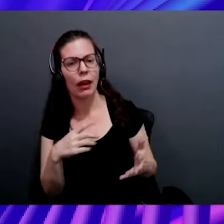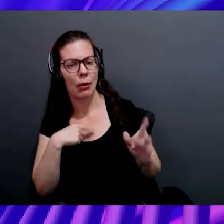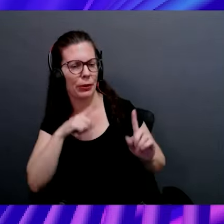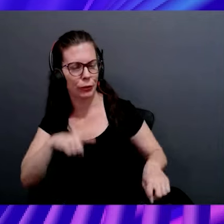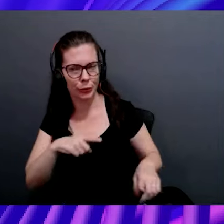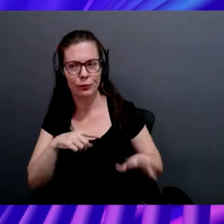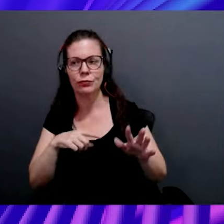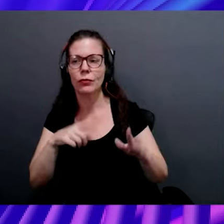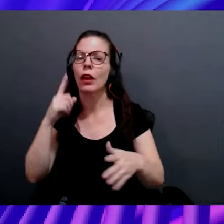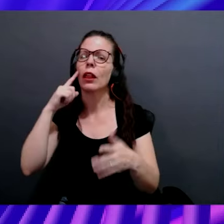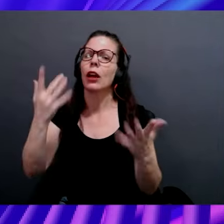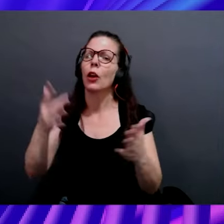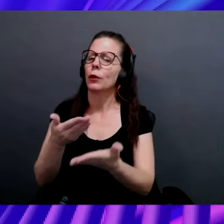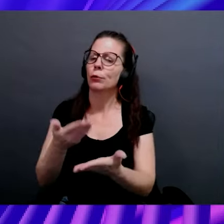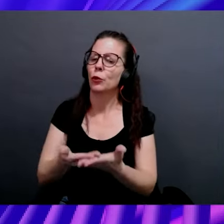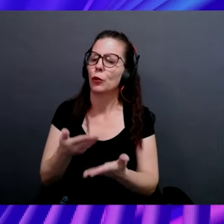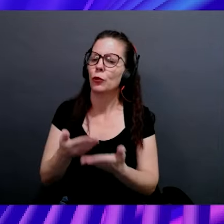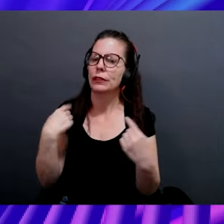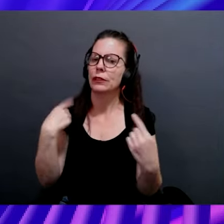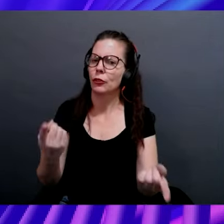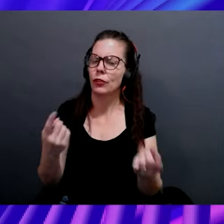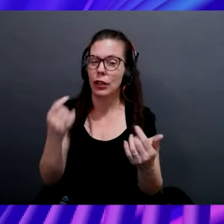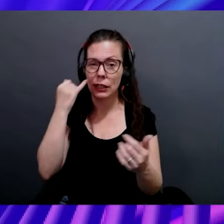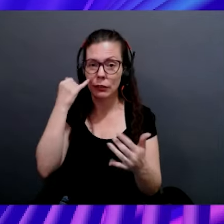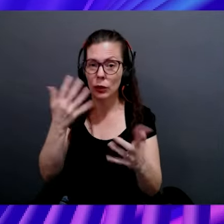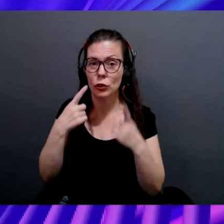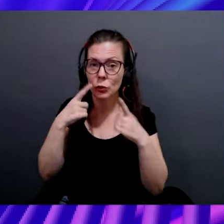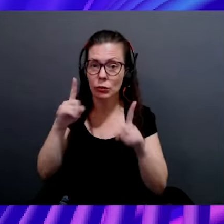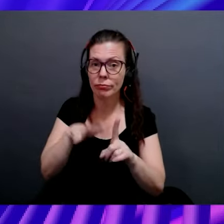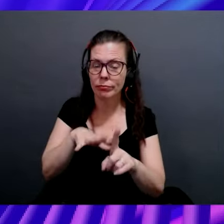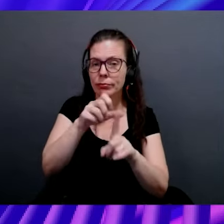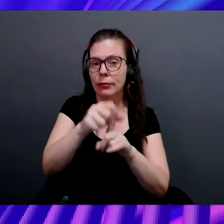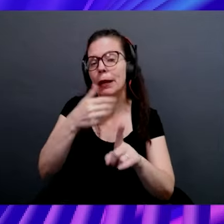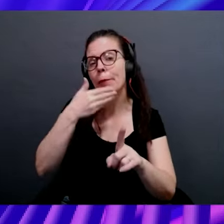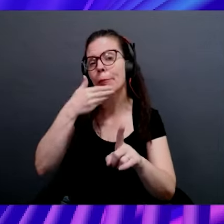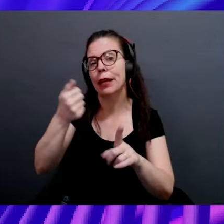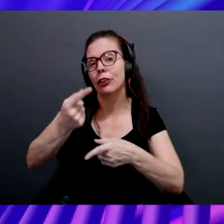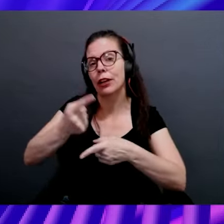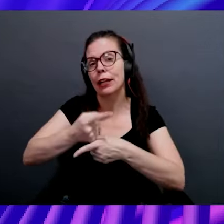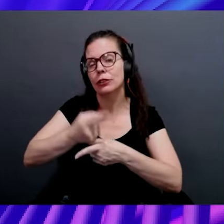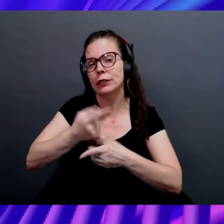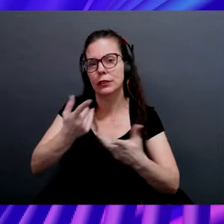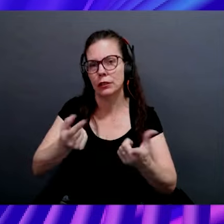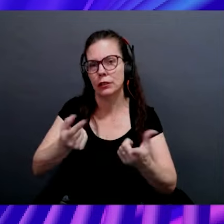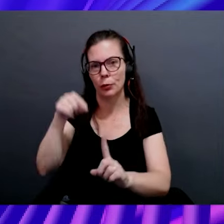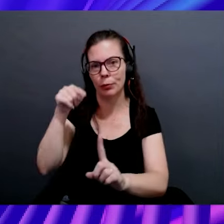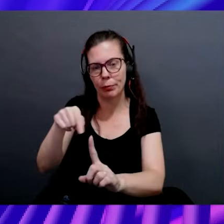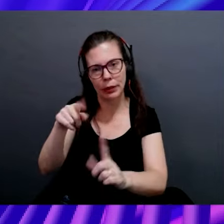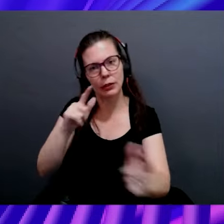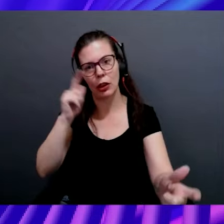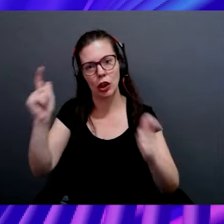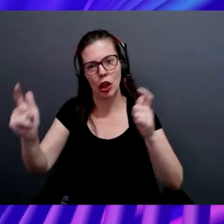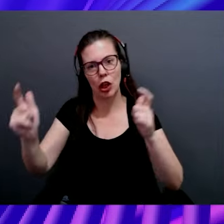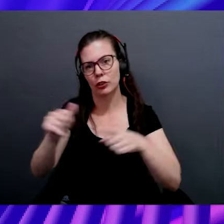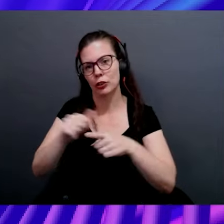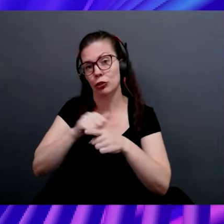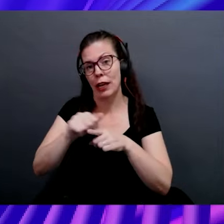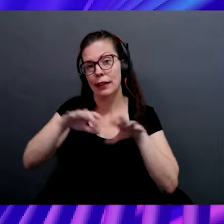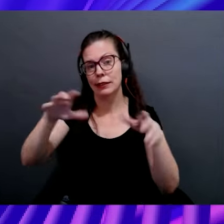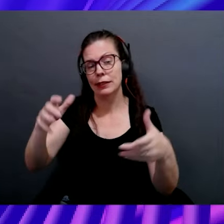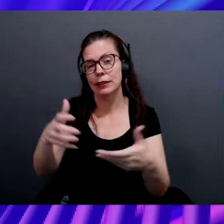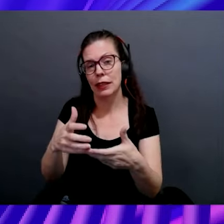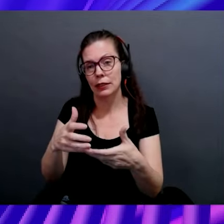proven today, right, that if you want to achieve better accuracy, you need to go with significantly large training data set and use